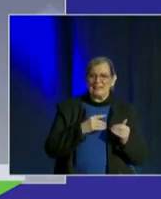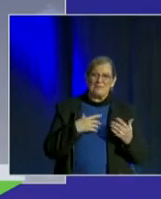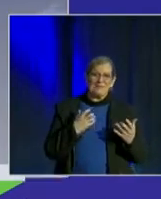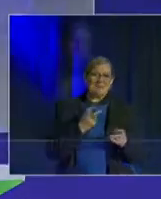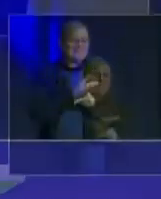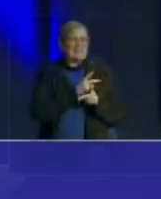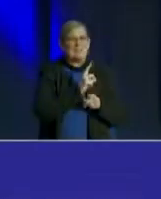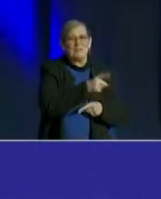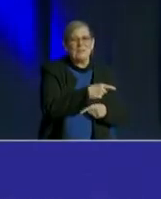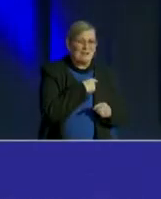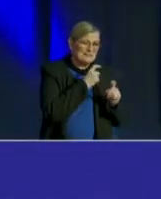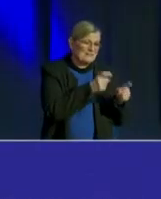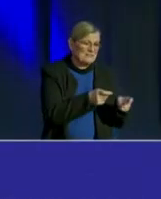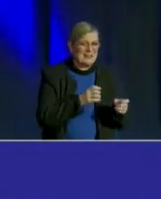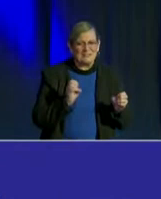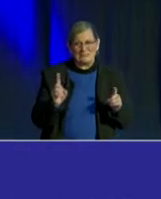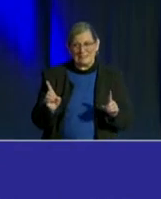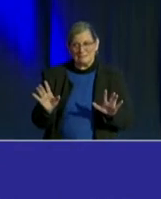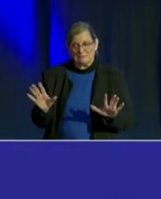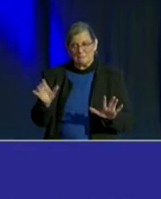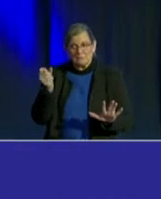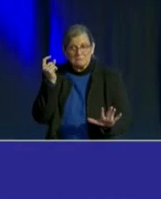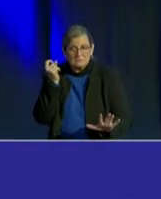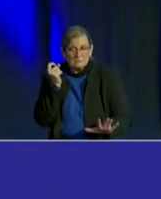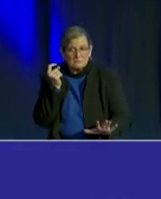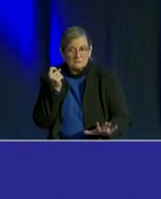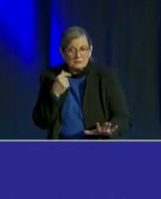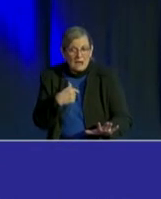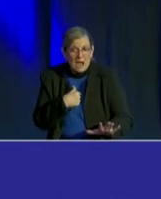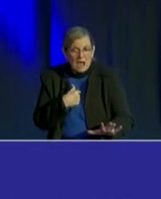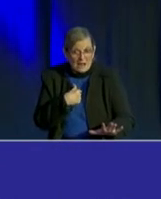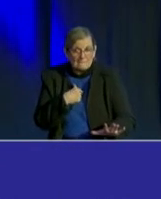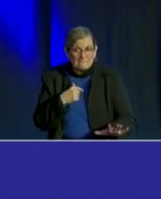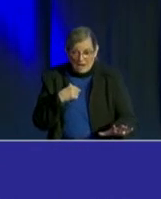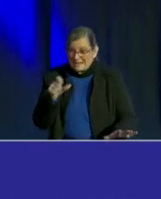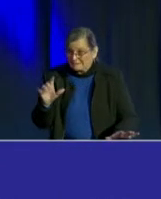give it to education. But I need $5